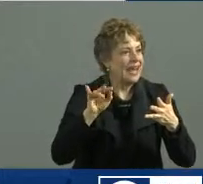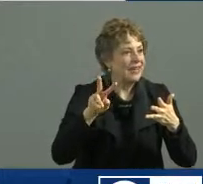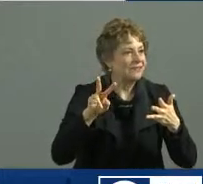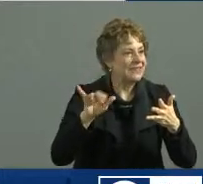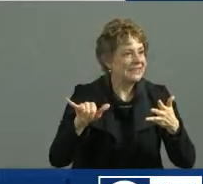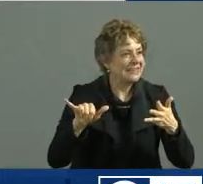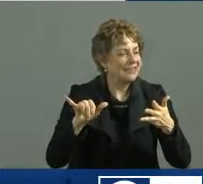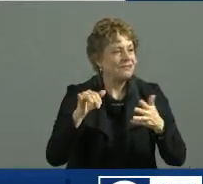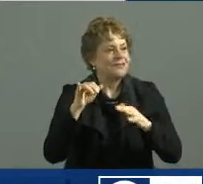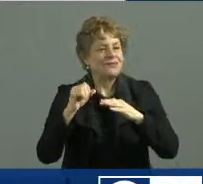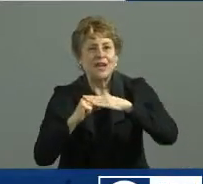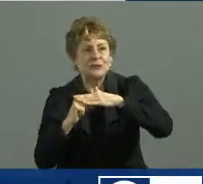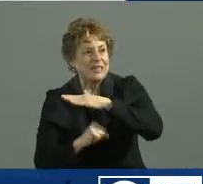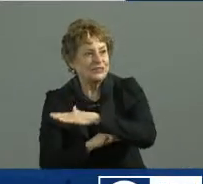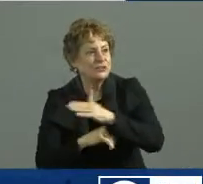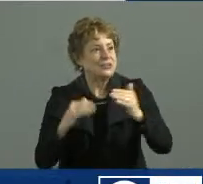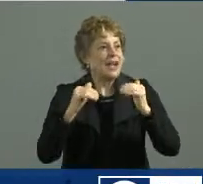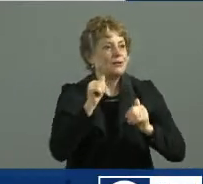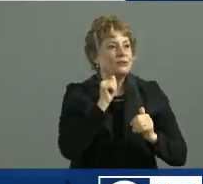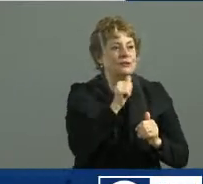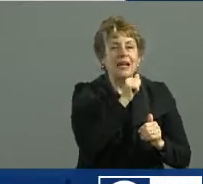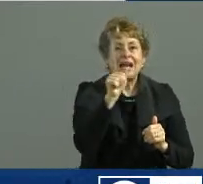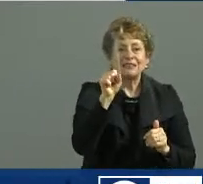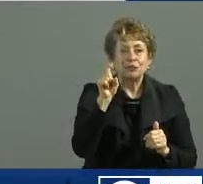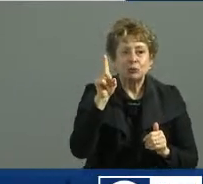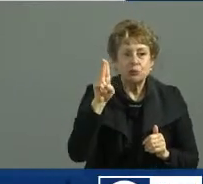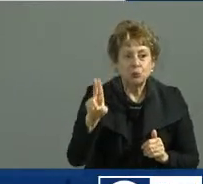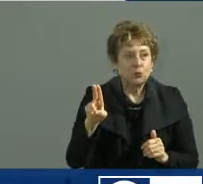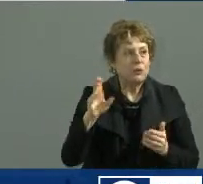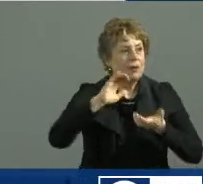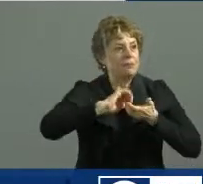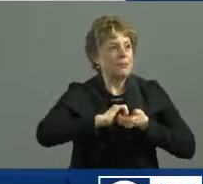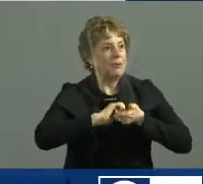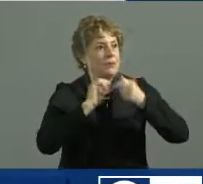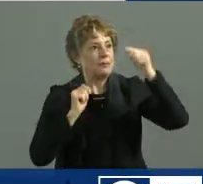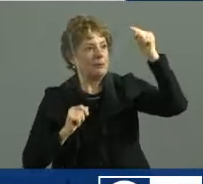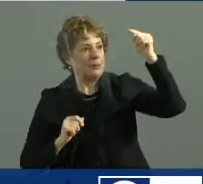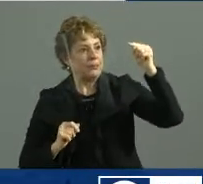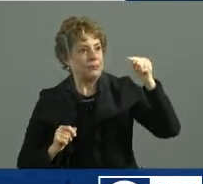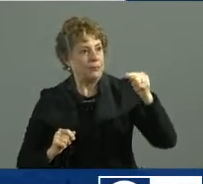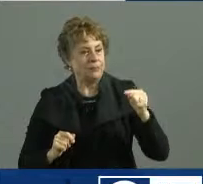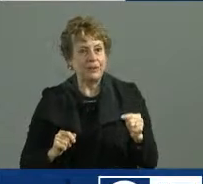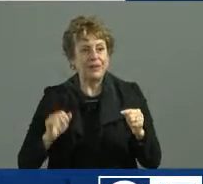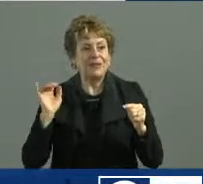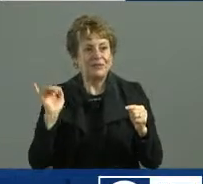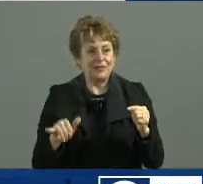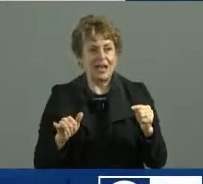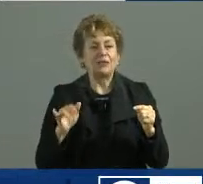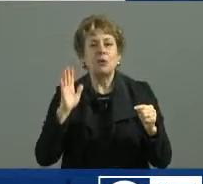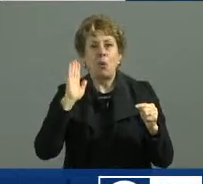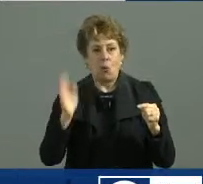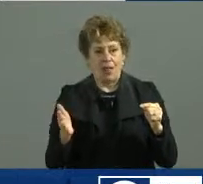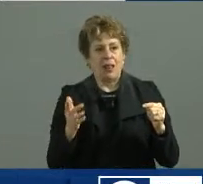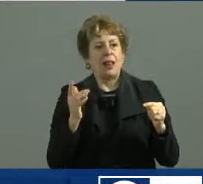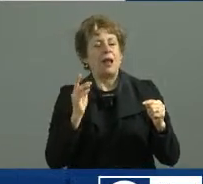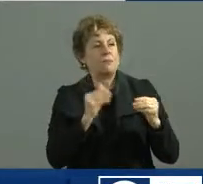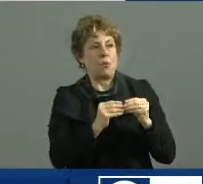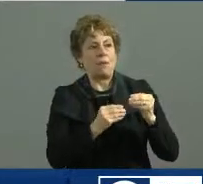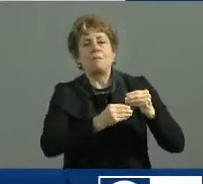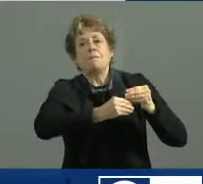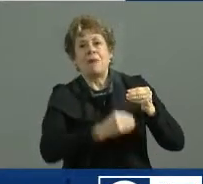University. And we continue to have partners offer additional services, so this partner list will grow as the vaccination